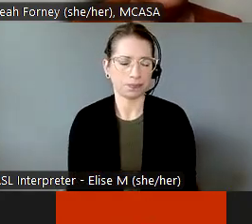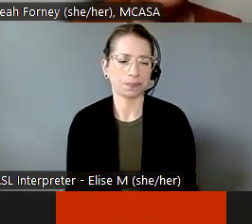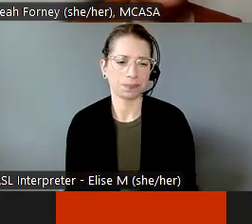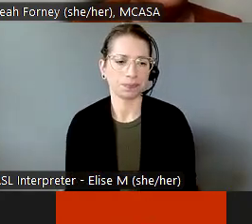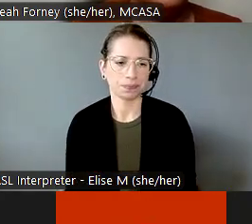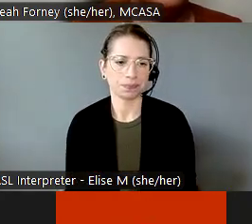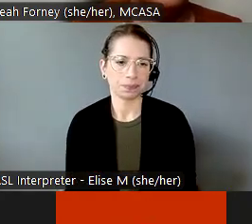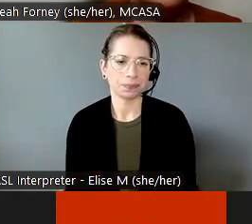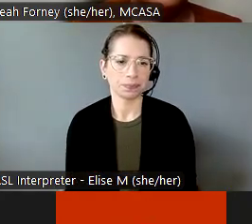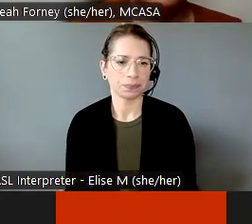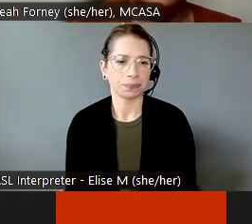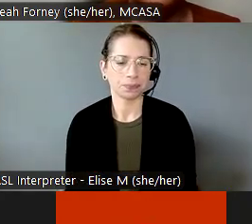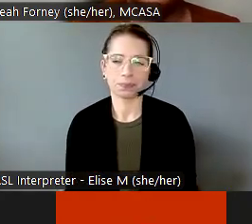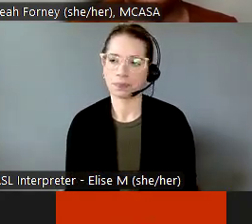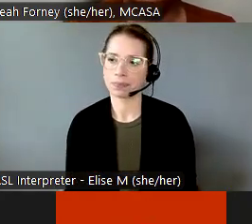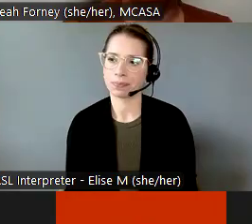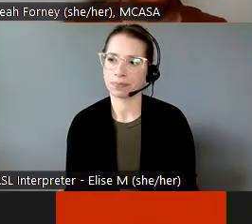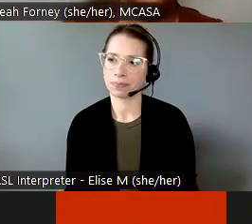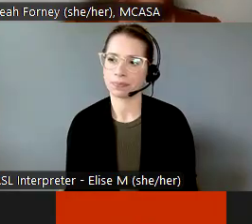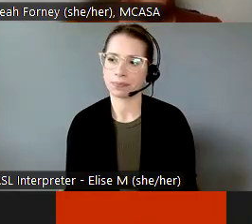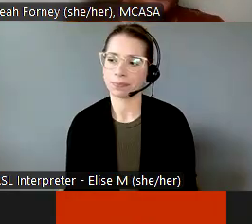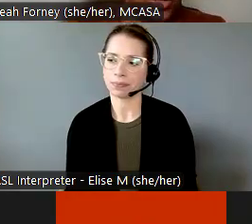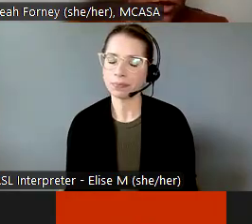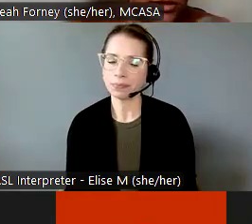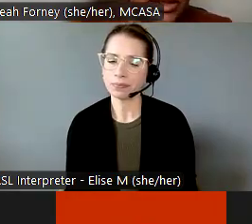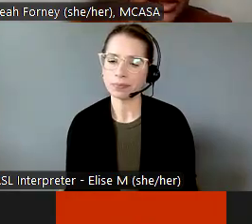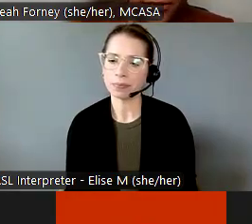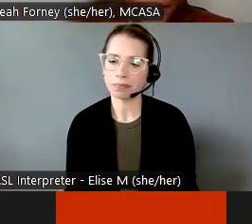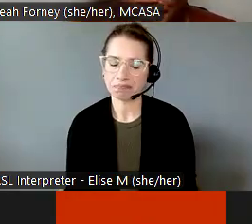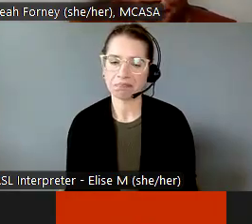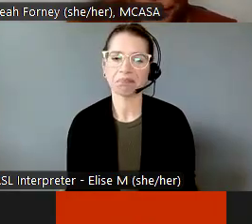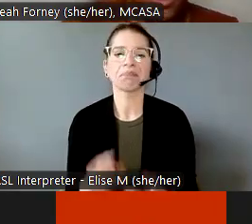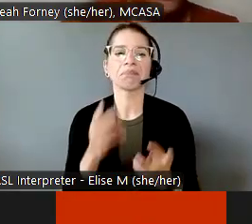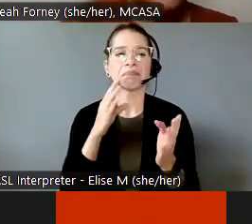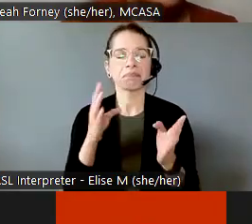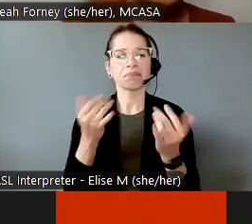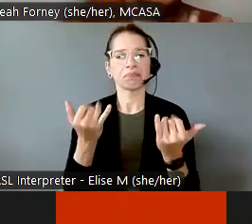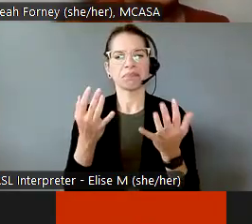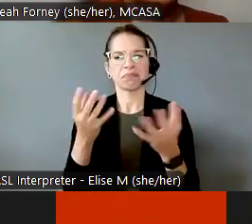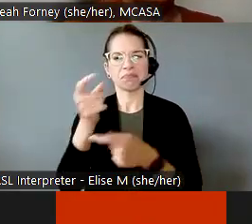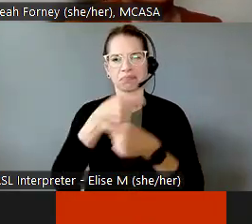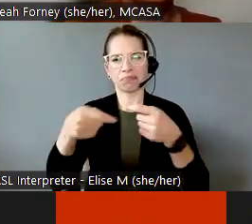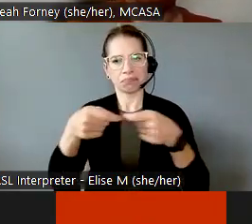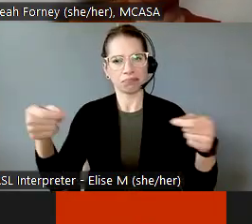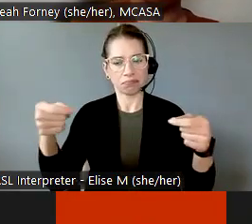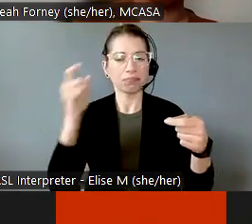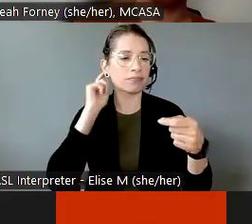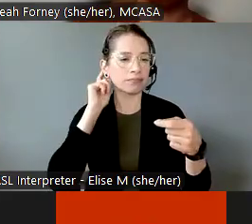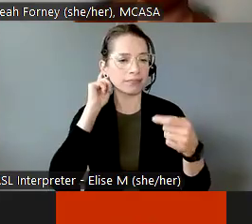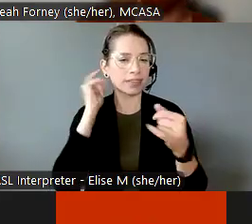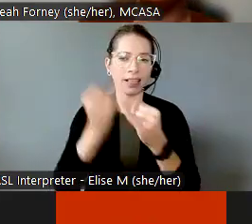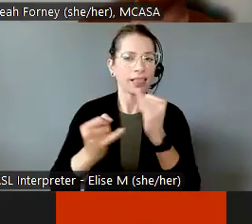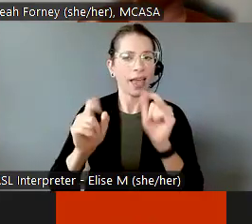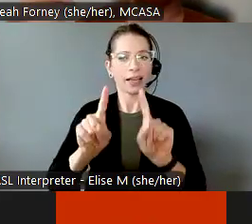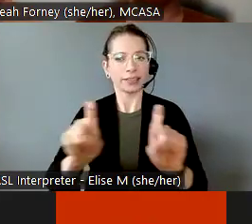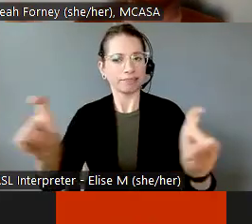So, to close us out, I want to hear from you one last time. What are some of